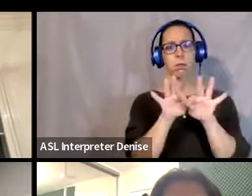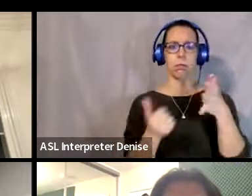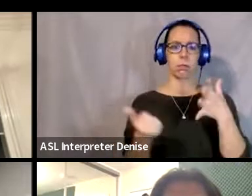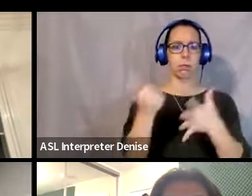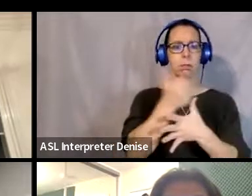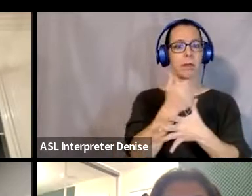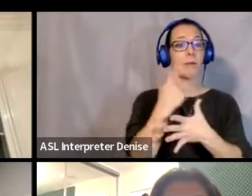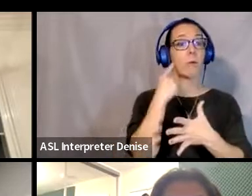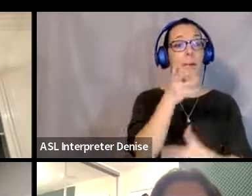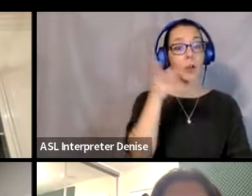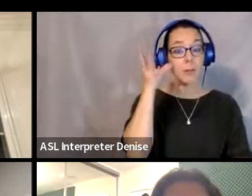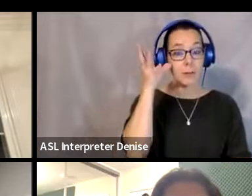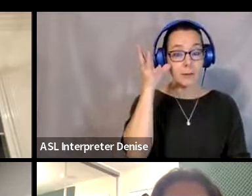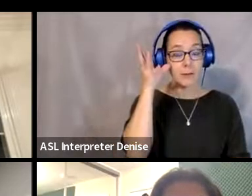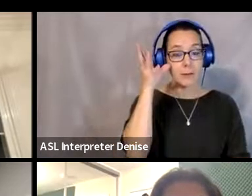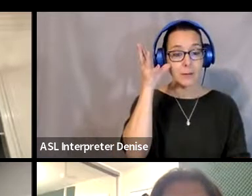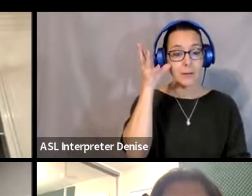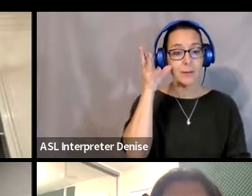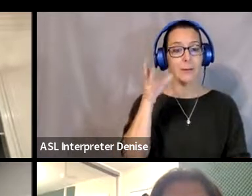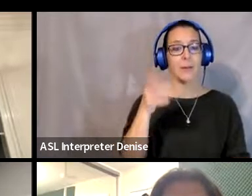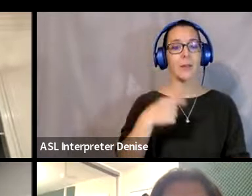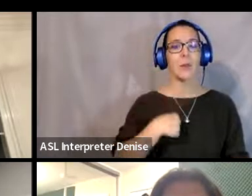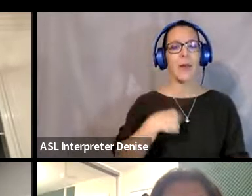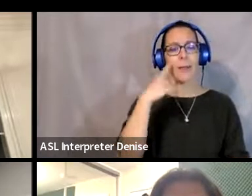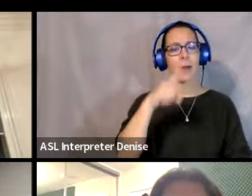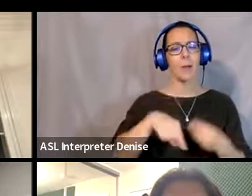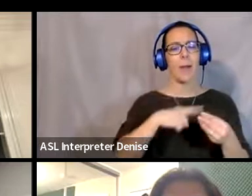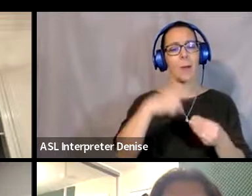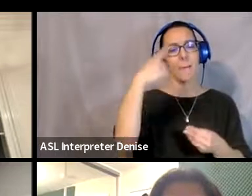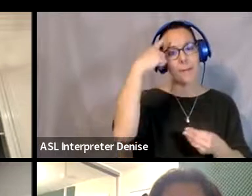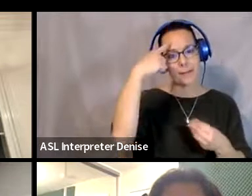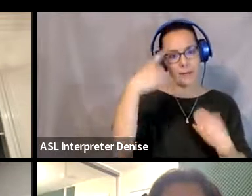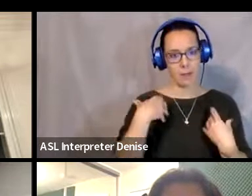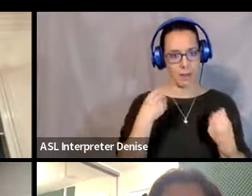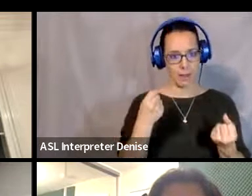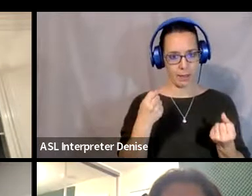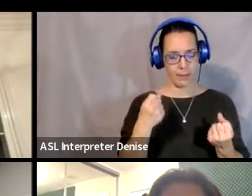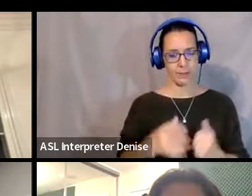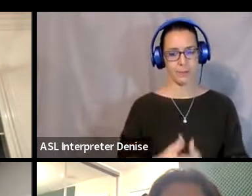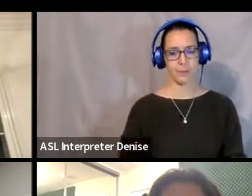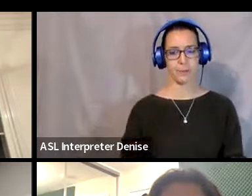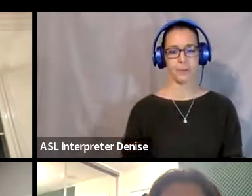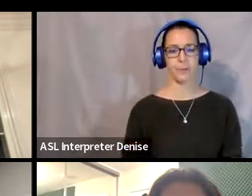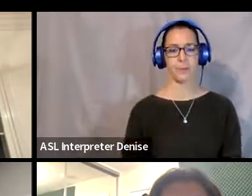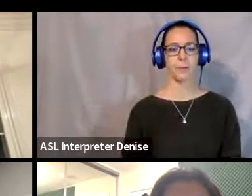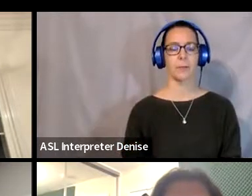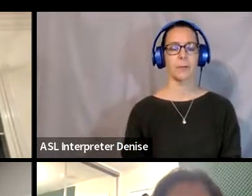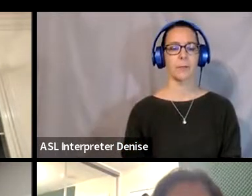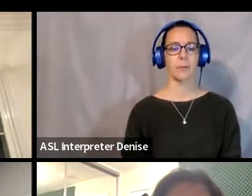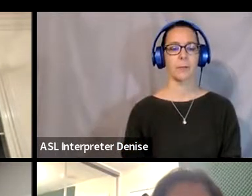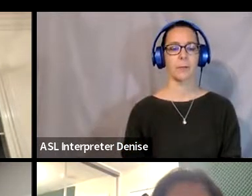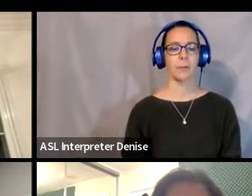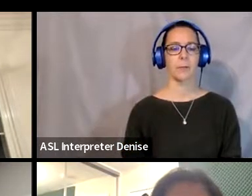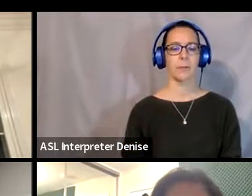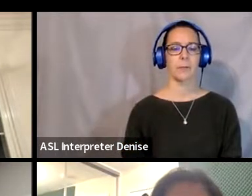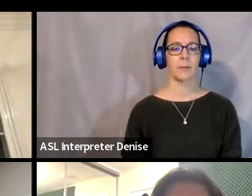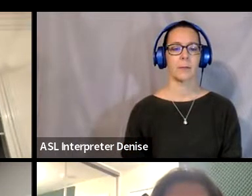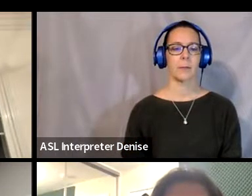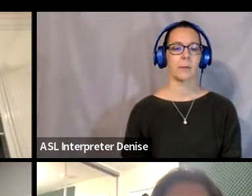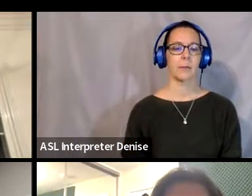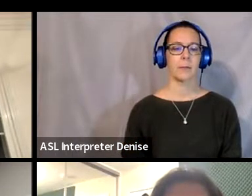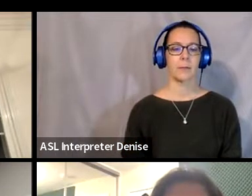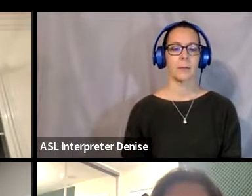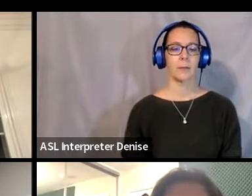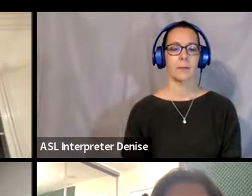parents. And that got me thinking about mental health. And so I wanted to ask that